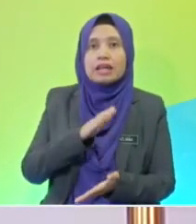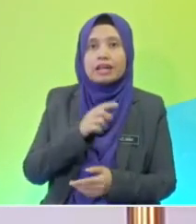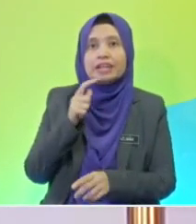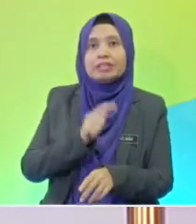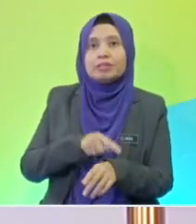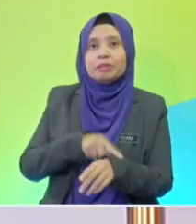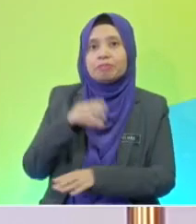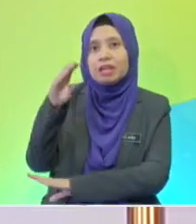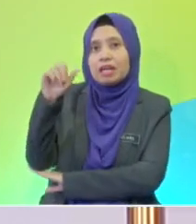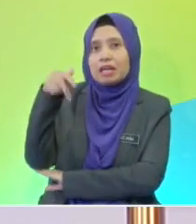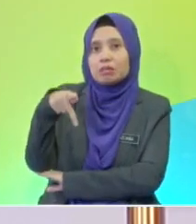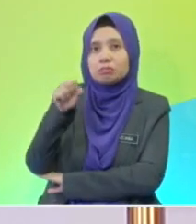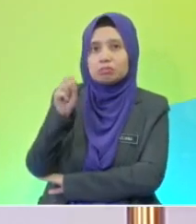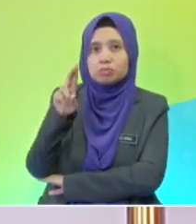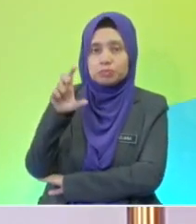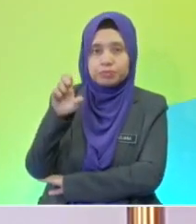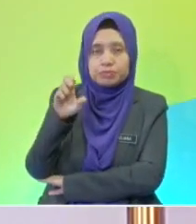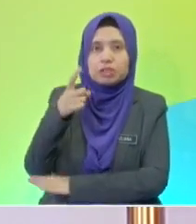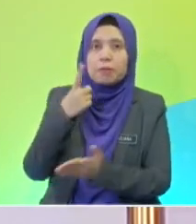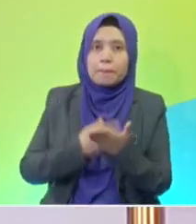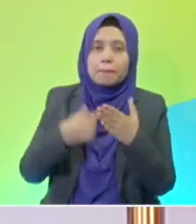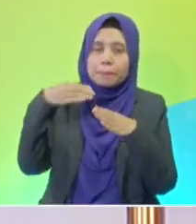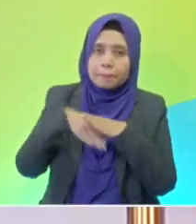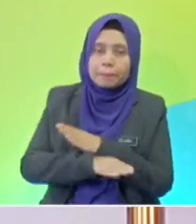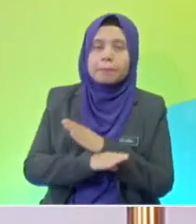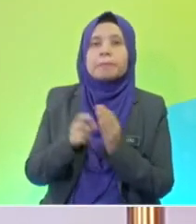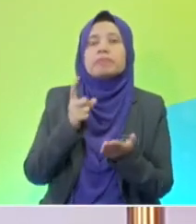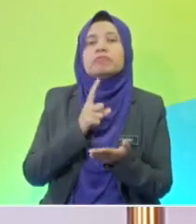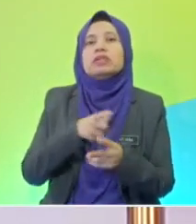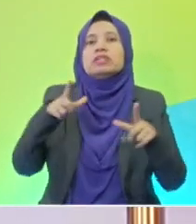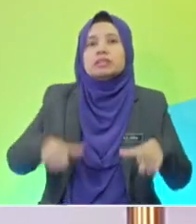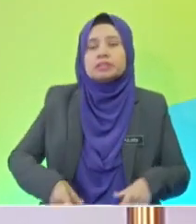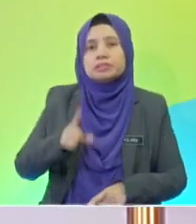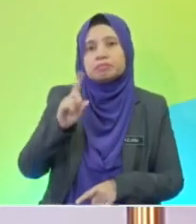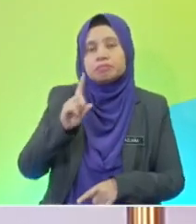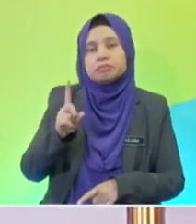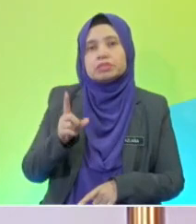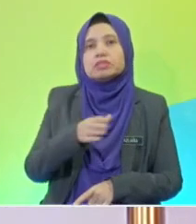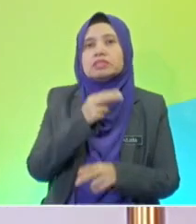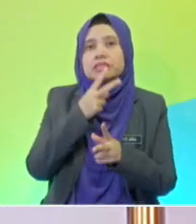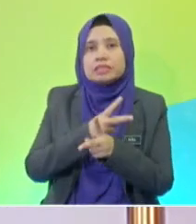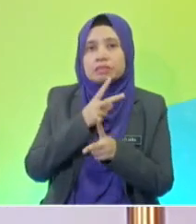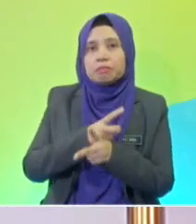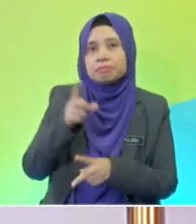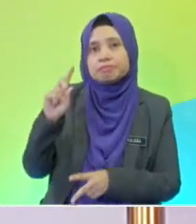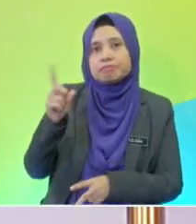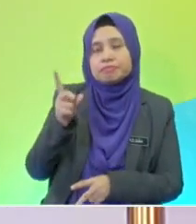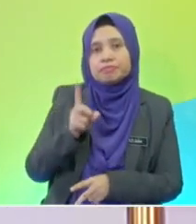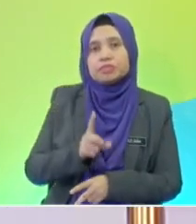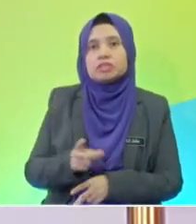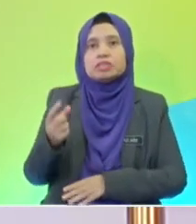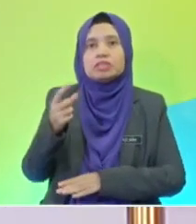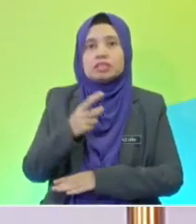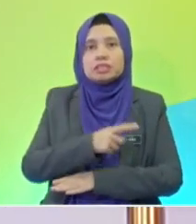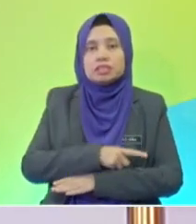the objects that you want to keep it inside? Where you want to bury it? You know, while you're thinking about that, because probably that's what we're going to be doing today. Even